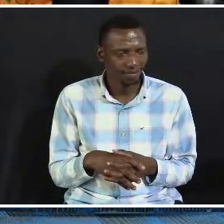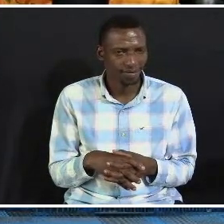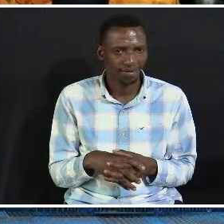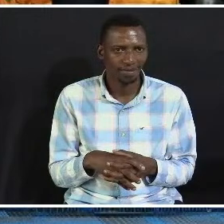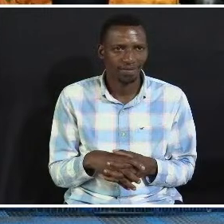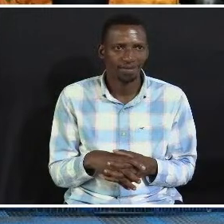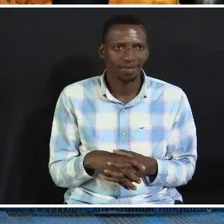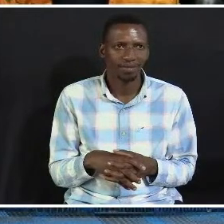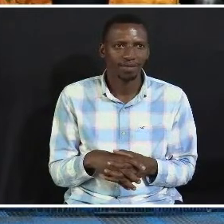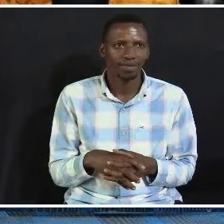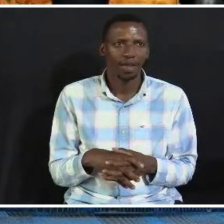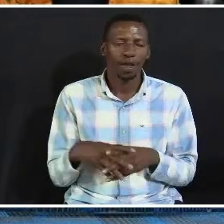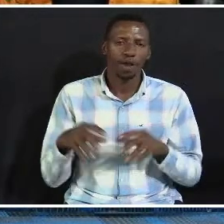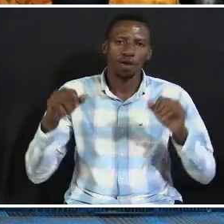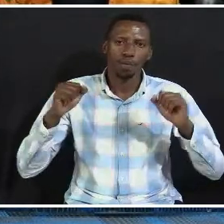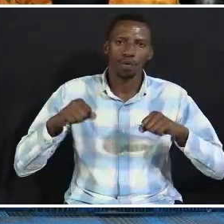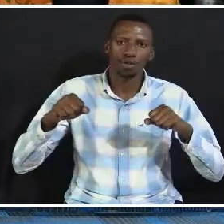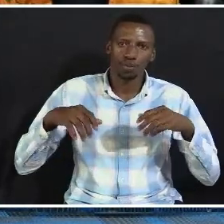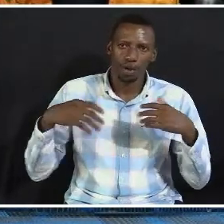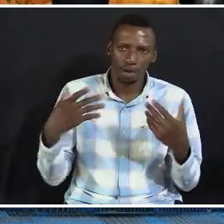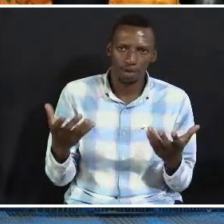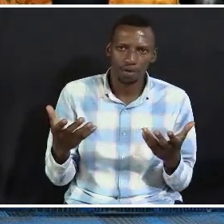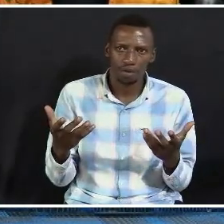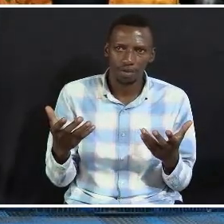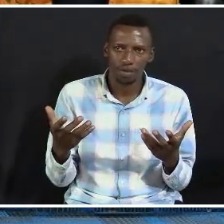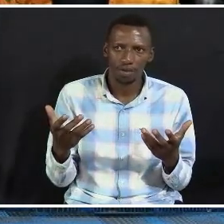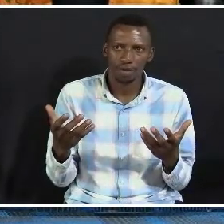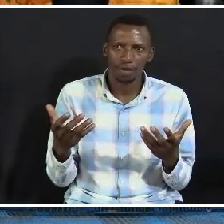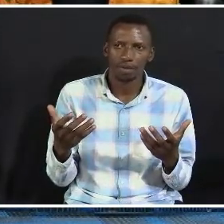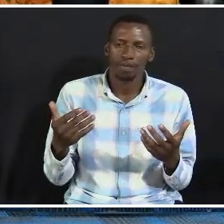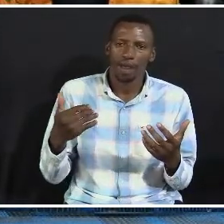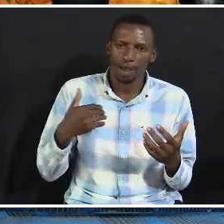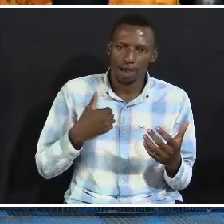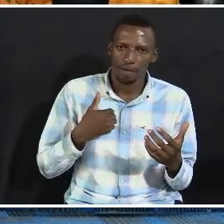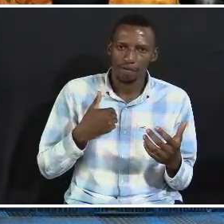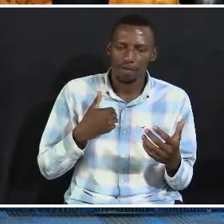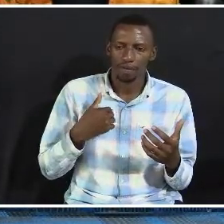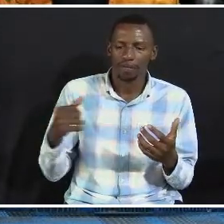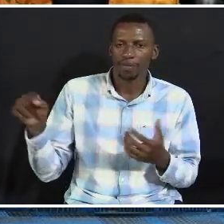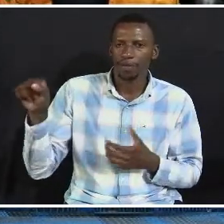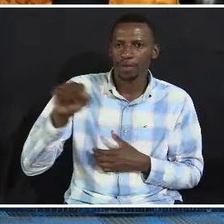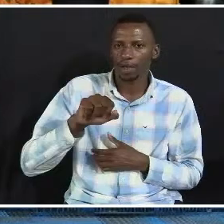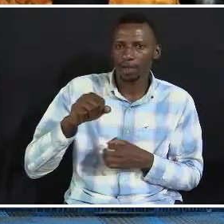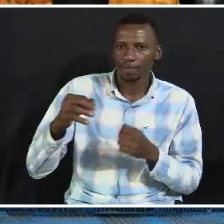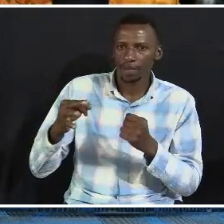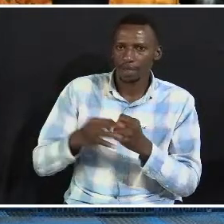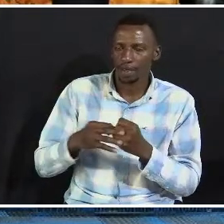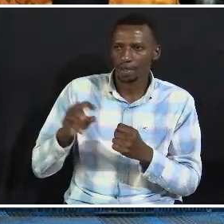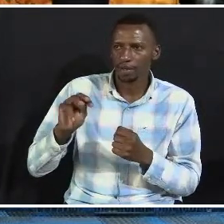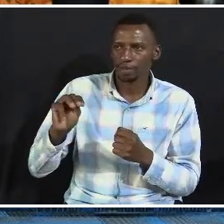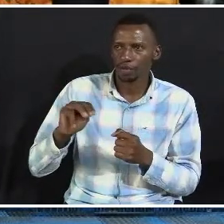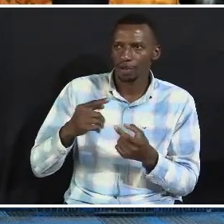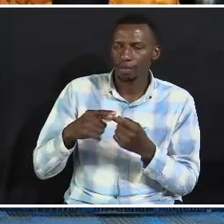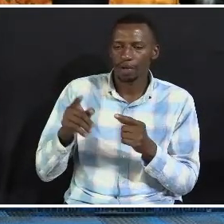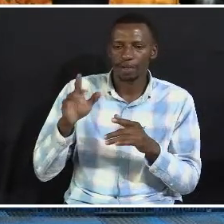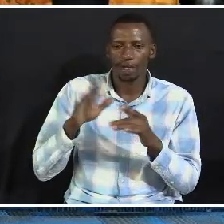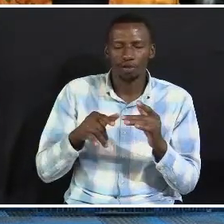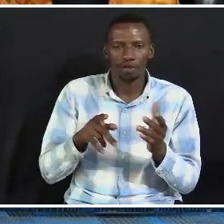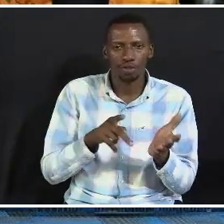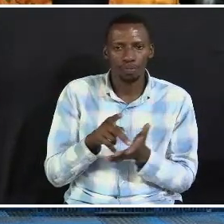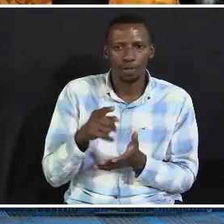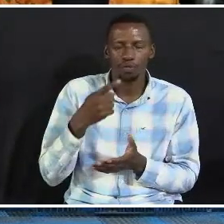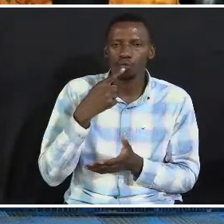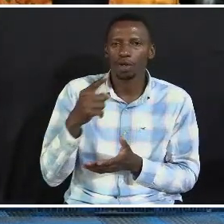How is it possible to own an 8 million car and you can't afford 100,000 school fees in a